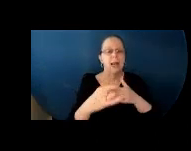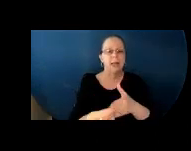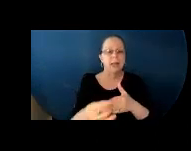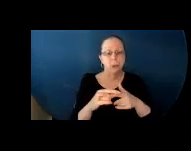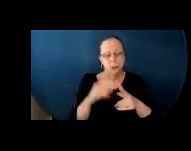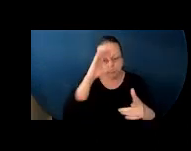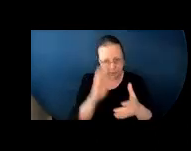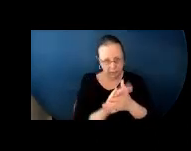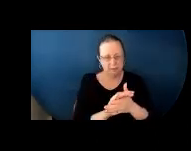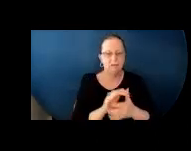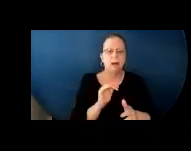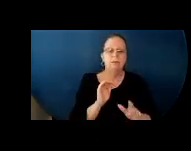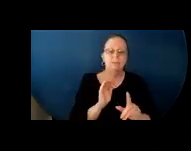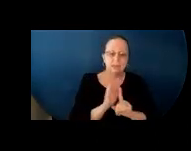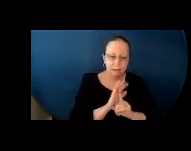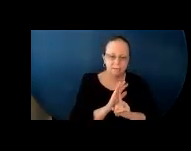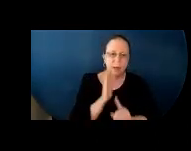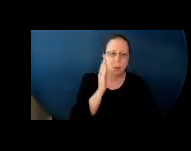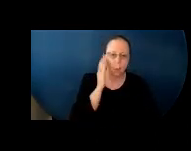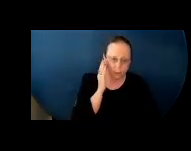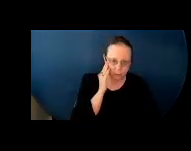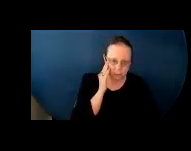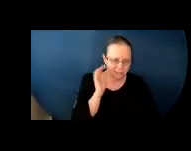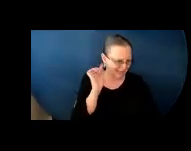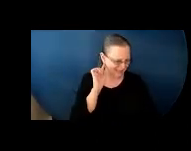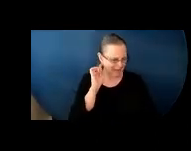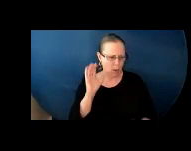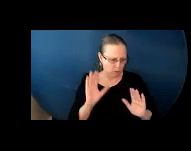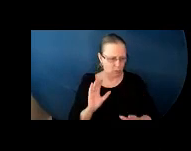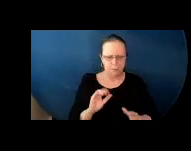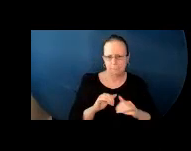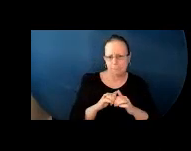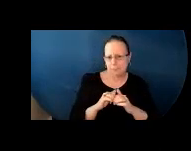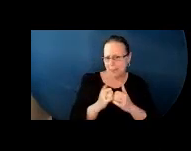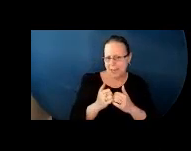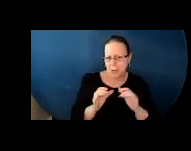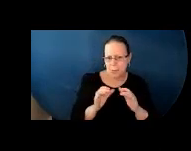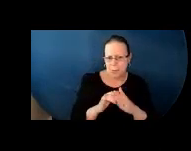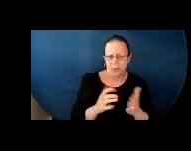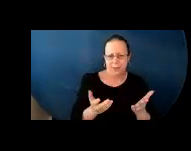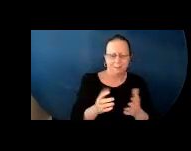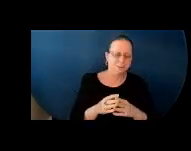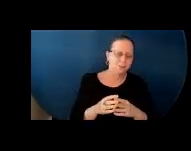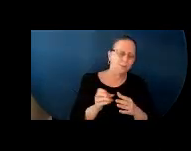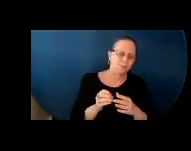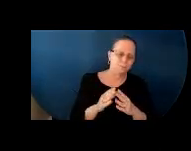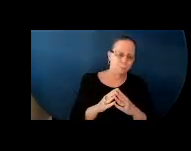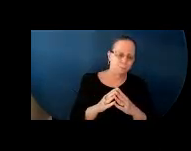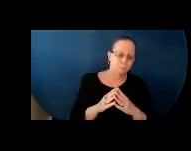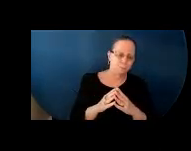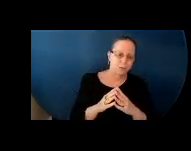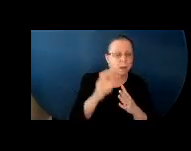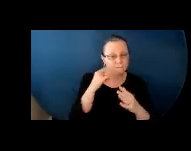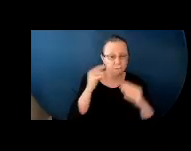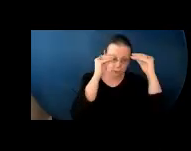of self-awareness. Now that sounds great, but how do we do it, right? And so for